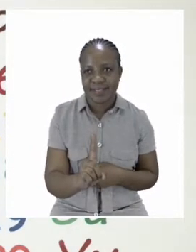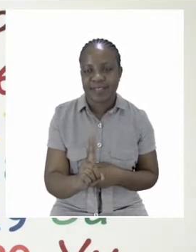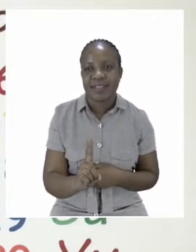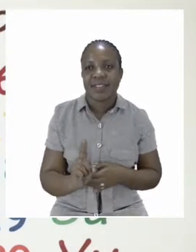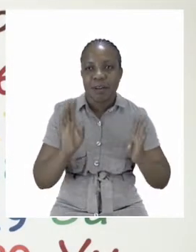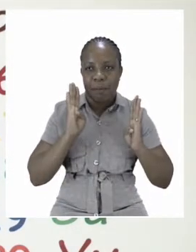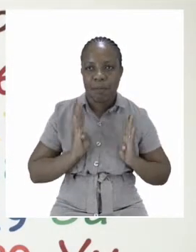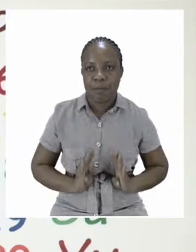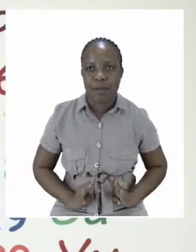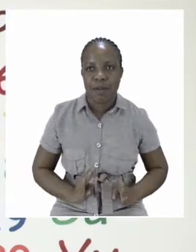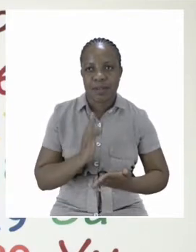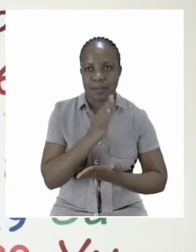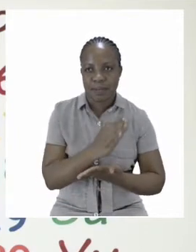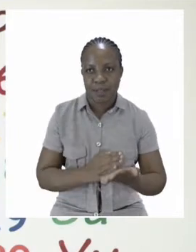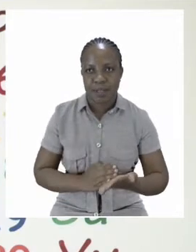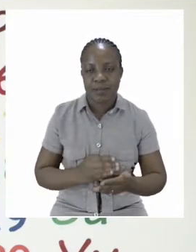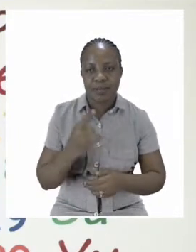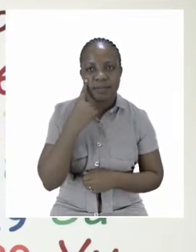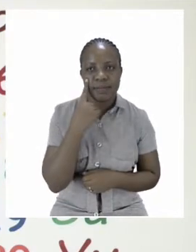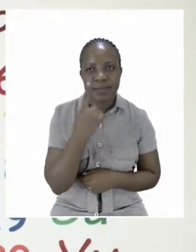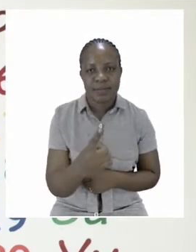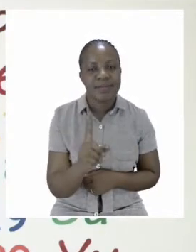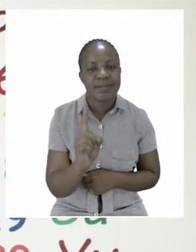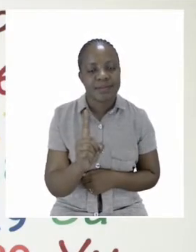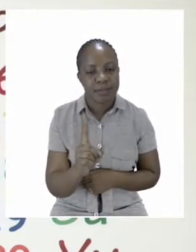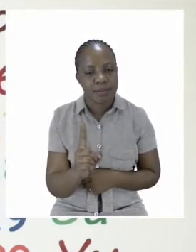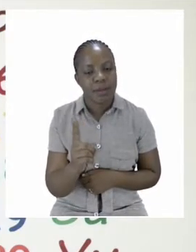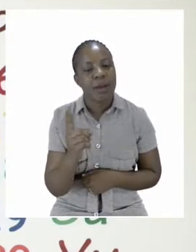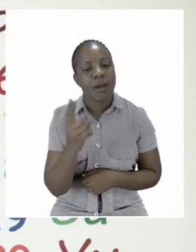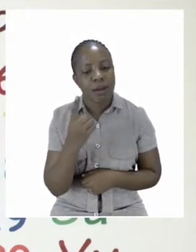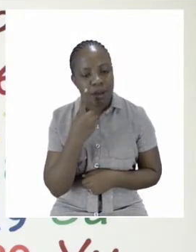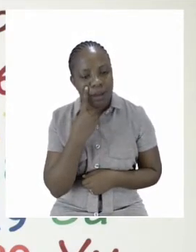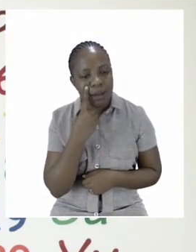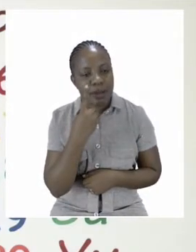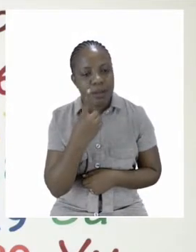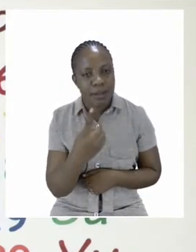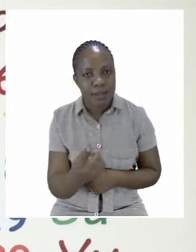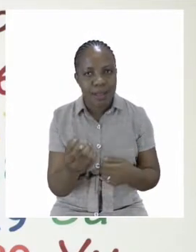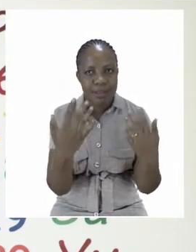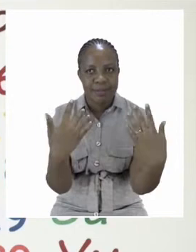part can you see? I can see the